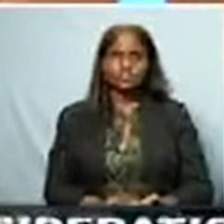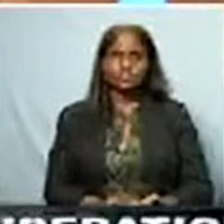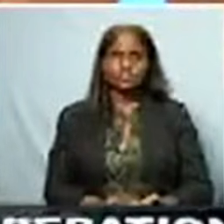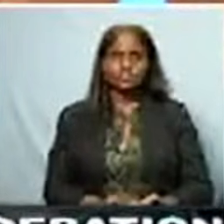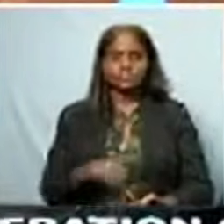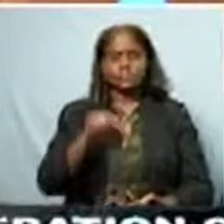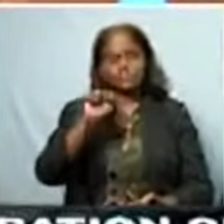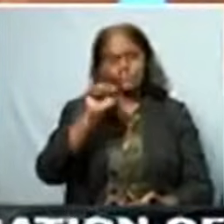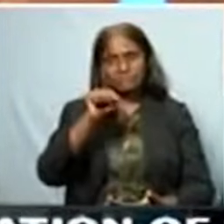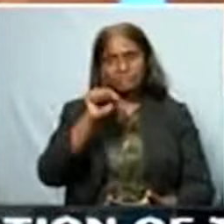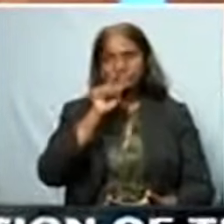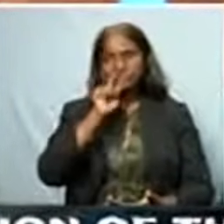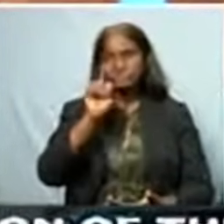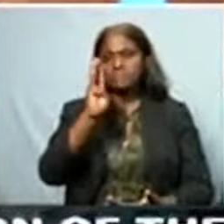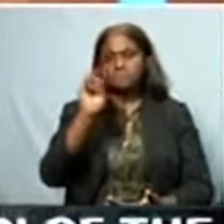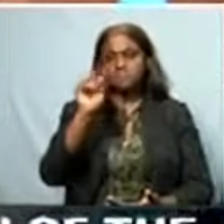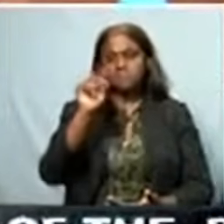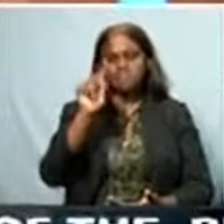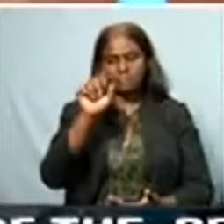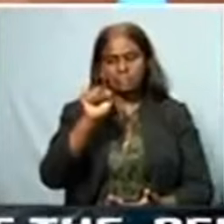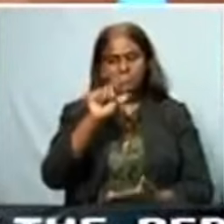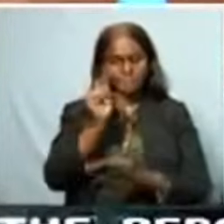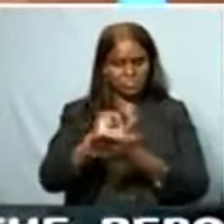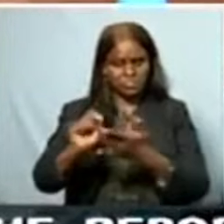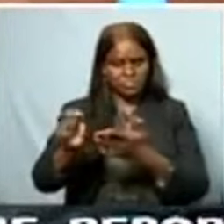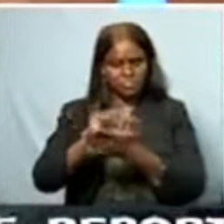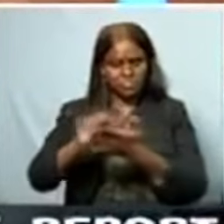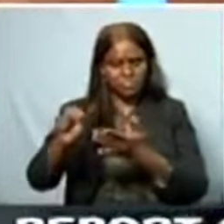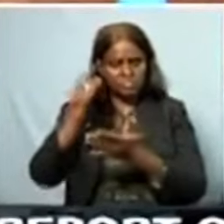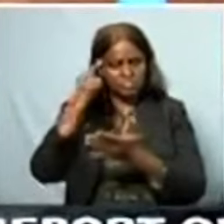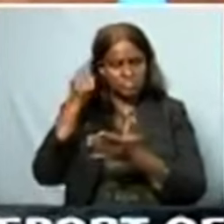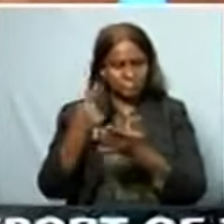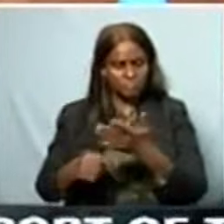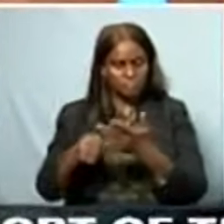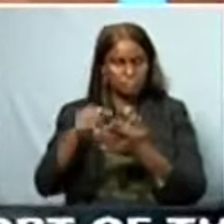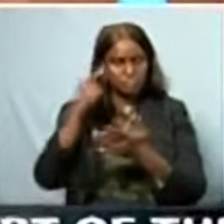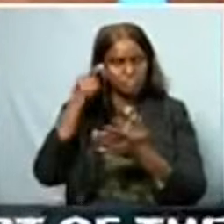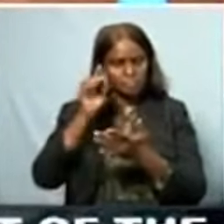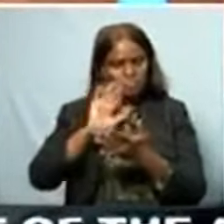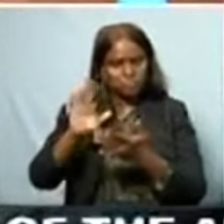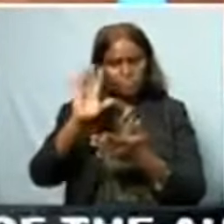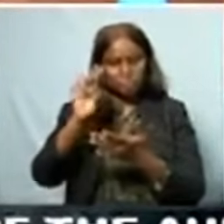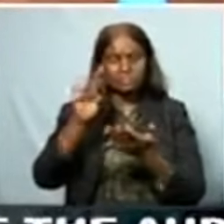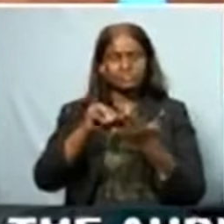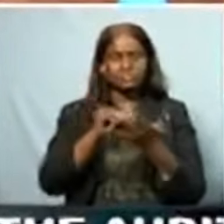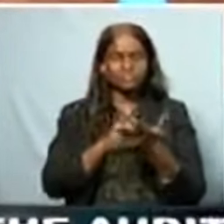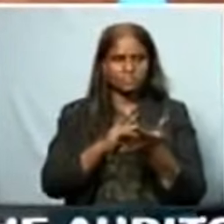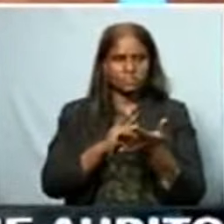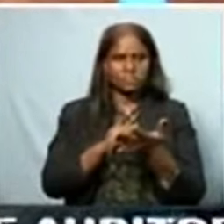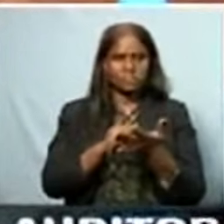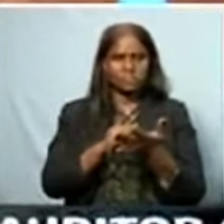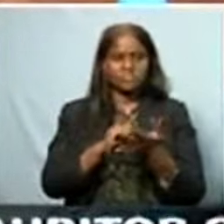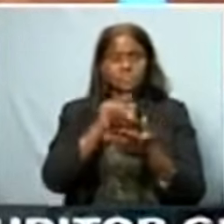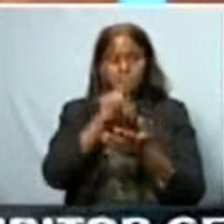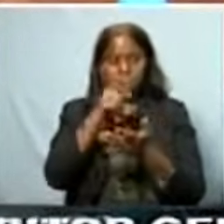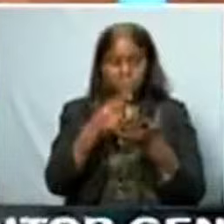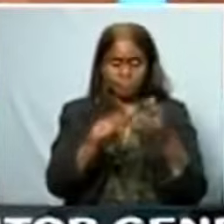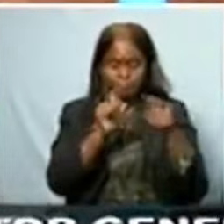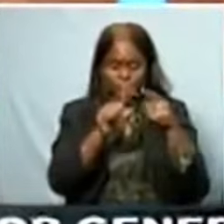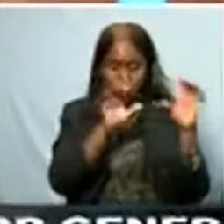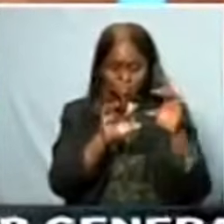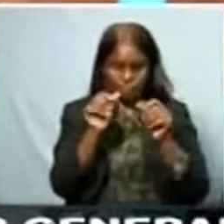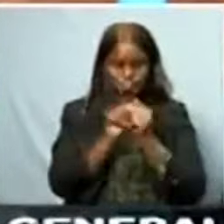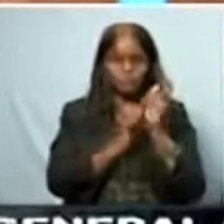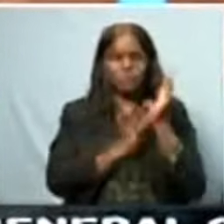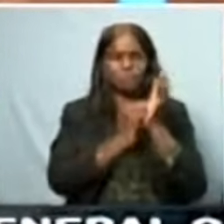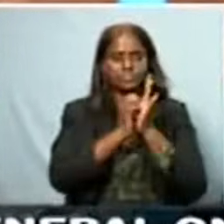Yeah, the bonds also should be provided for the 7 million. That is to do with the cancer